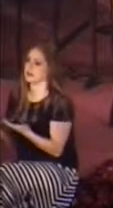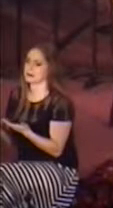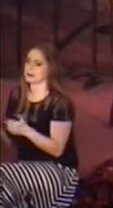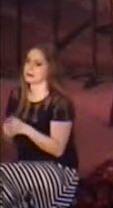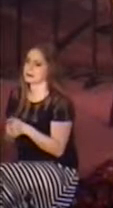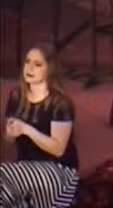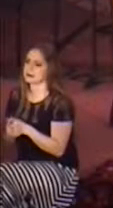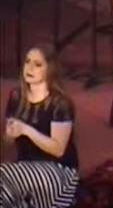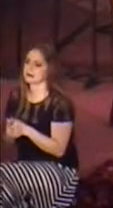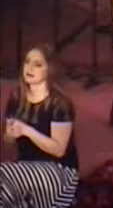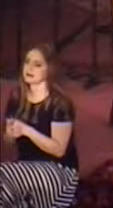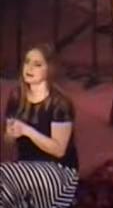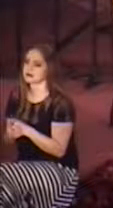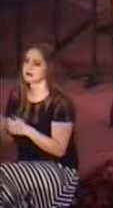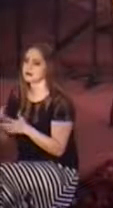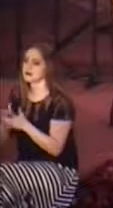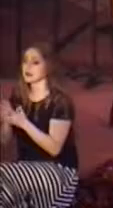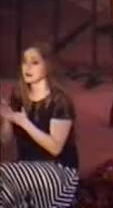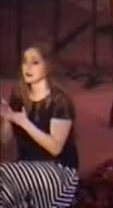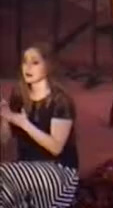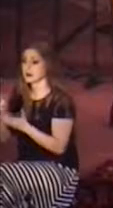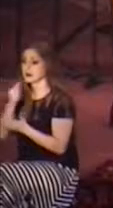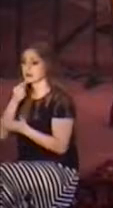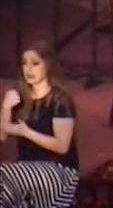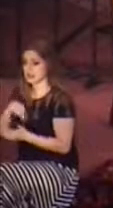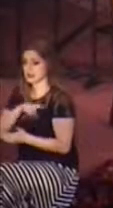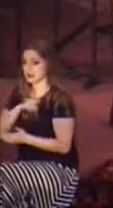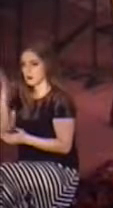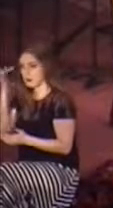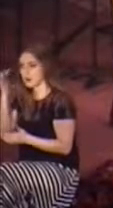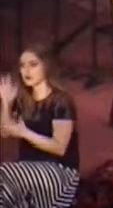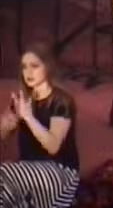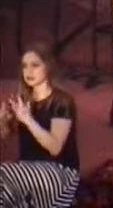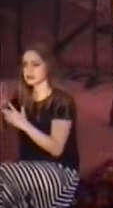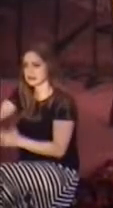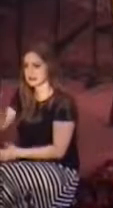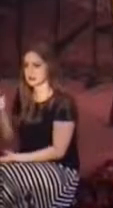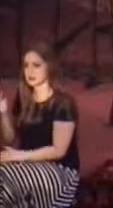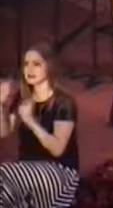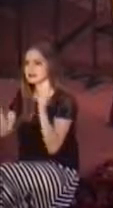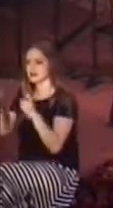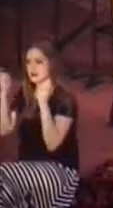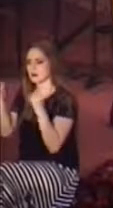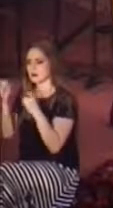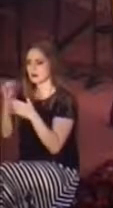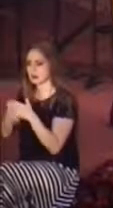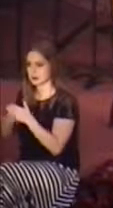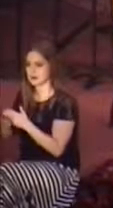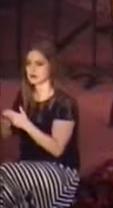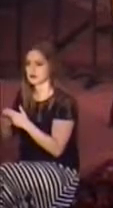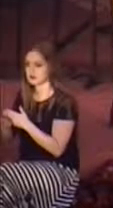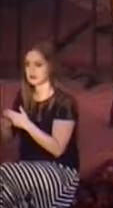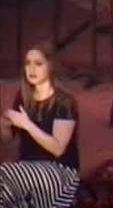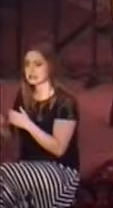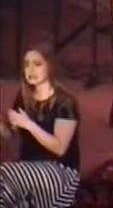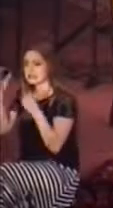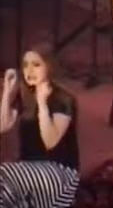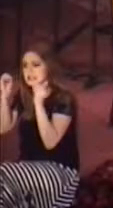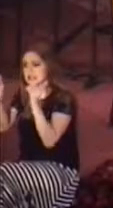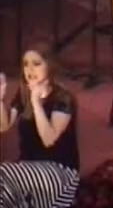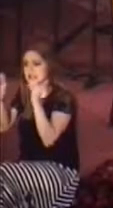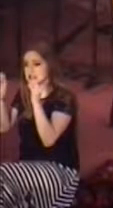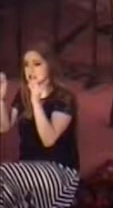So the Bible tells us precisely why Jesus came as we would celebrate his birth. But not to just teach love